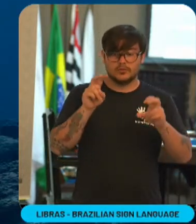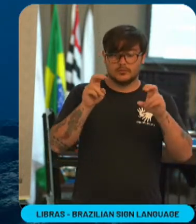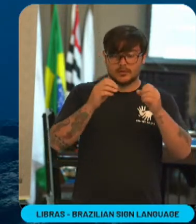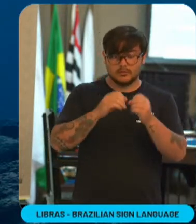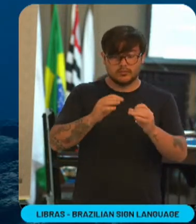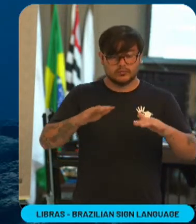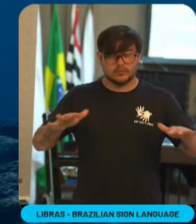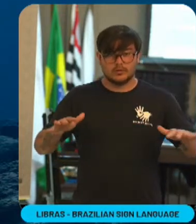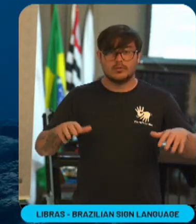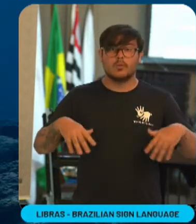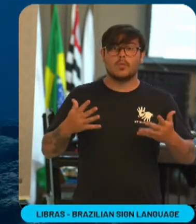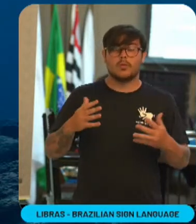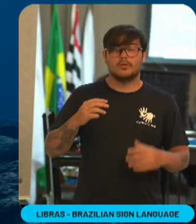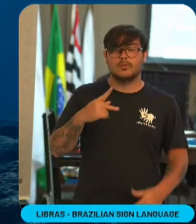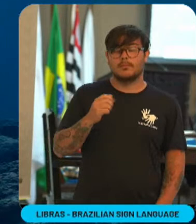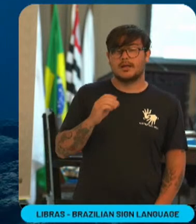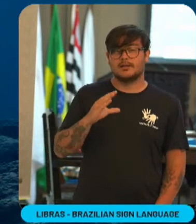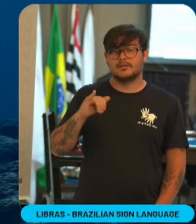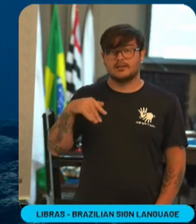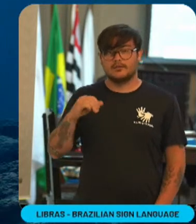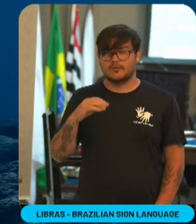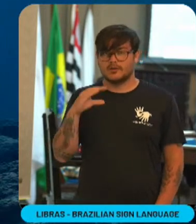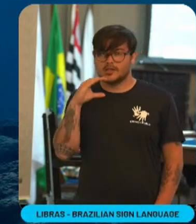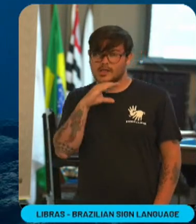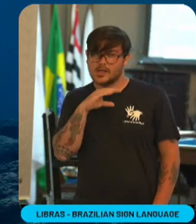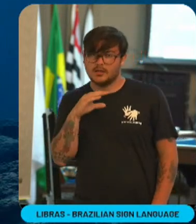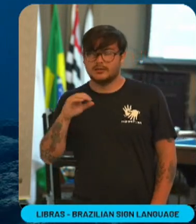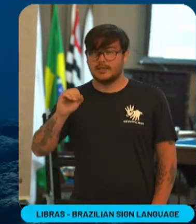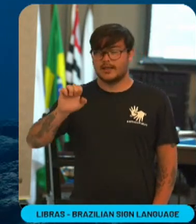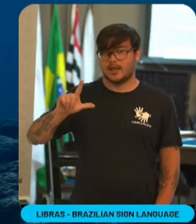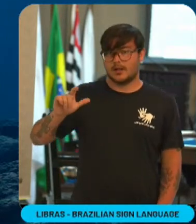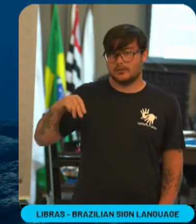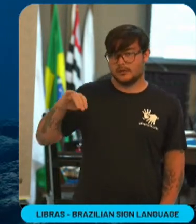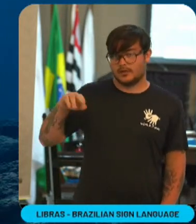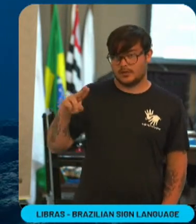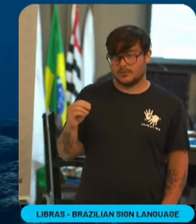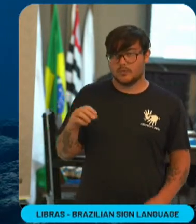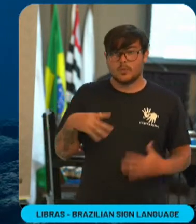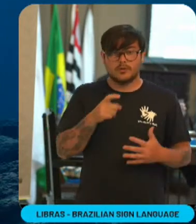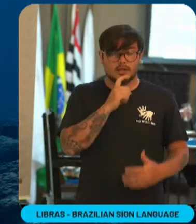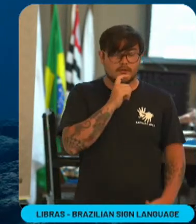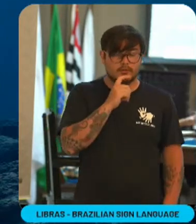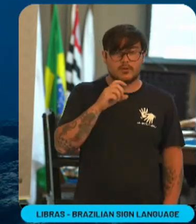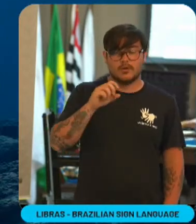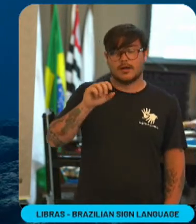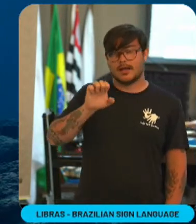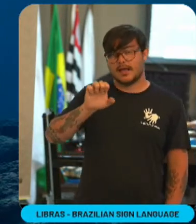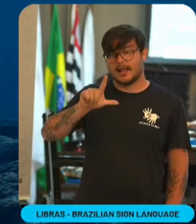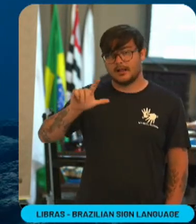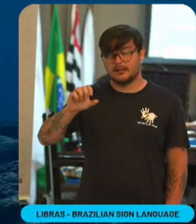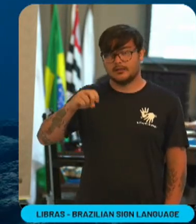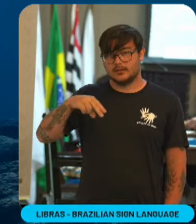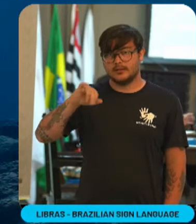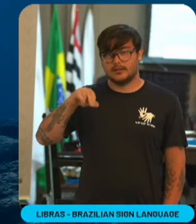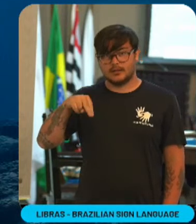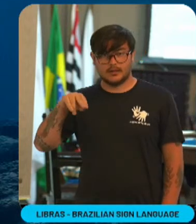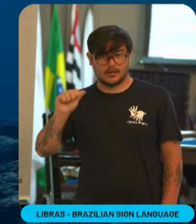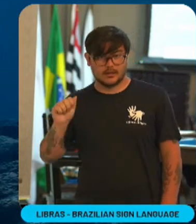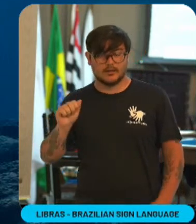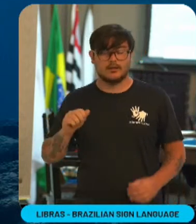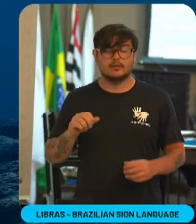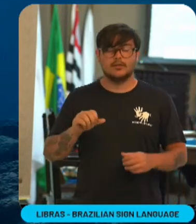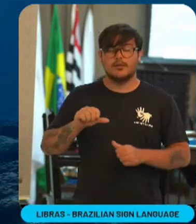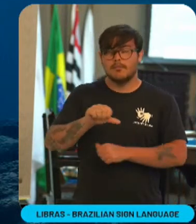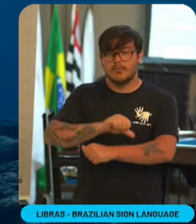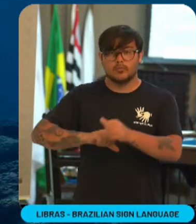are 100% connected to the relation with the ocean. When it's colder,